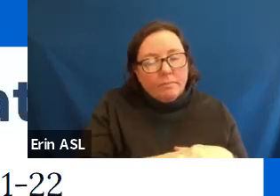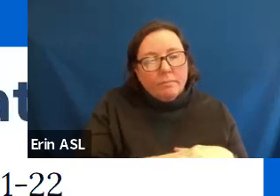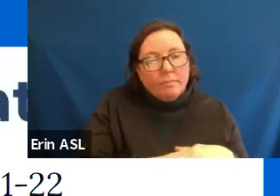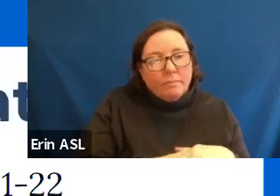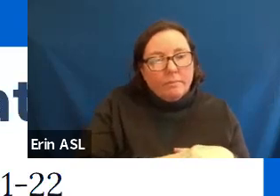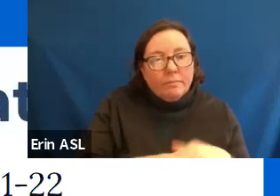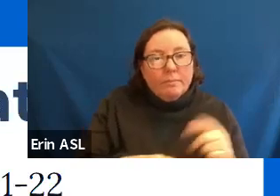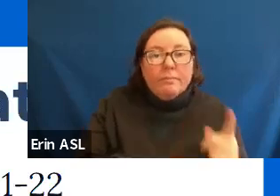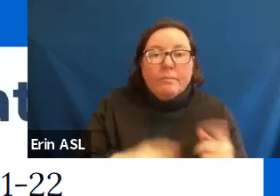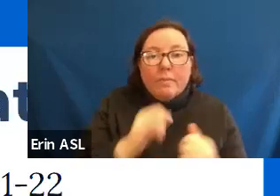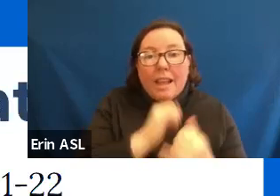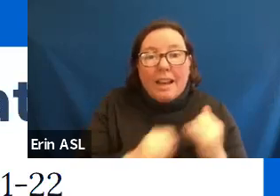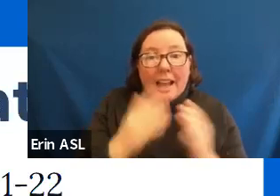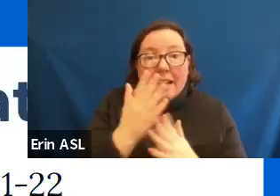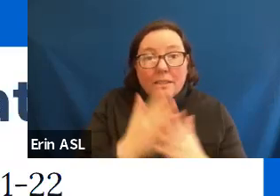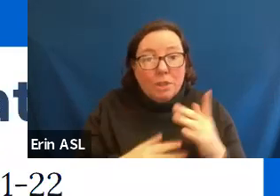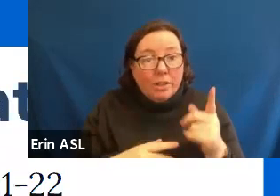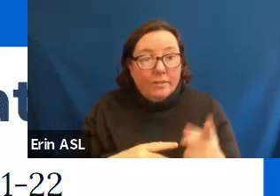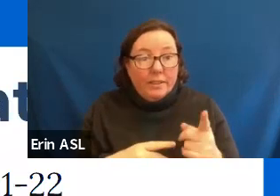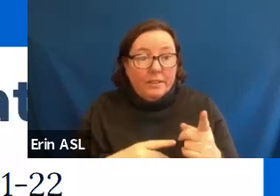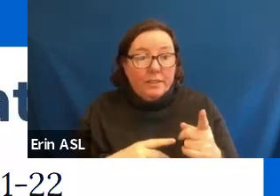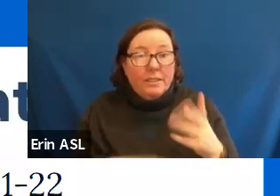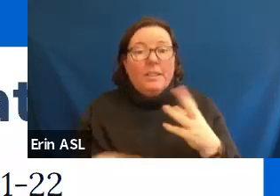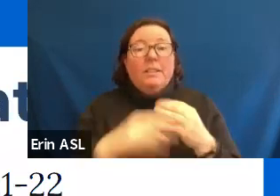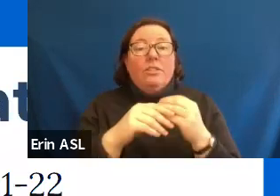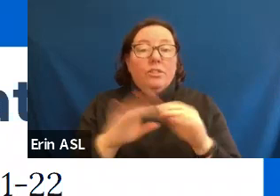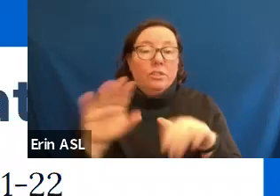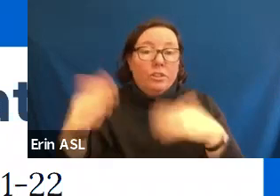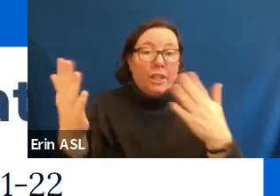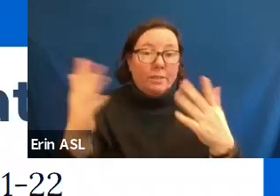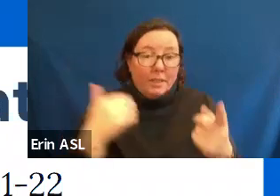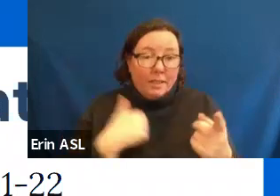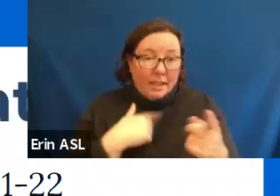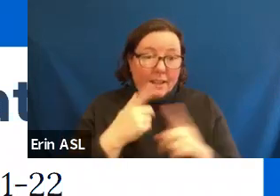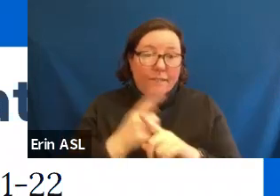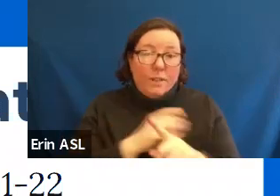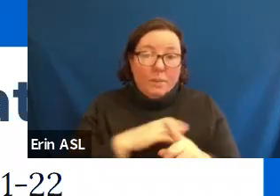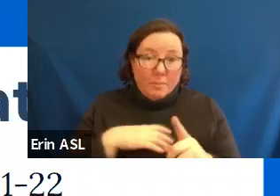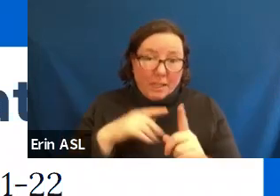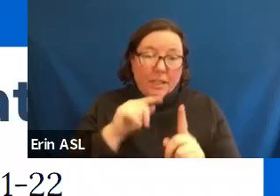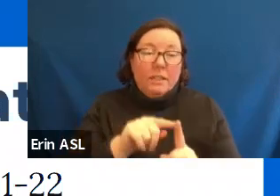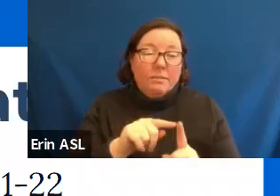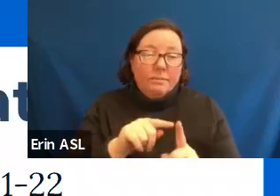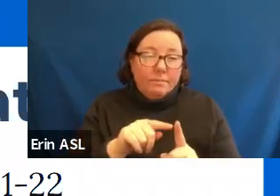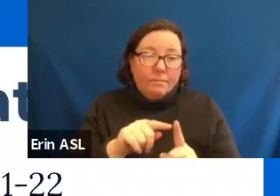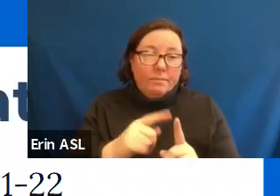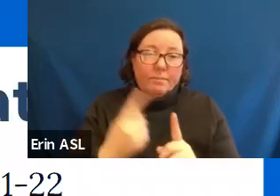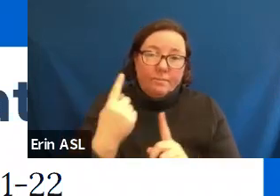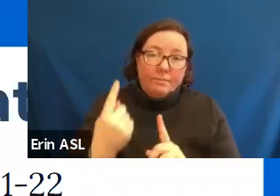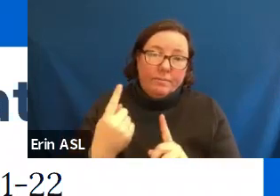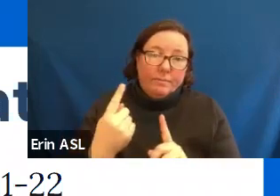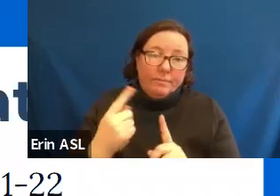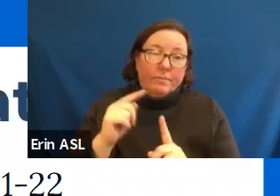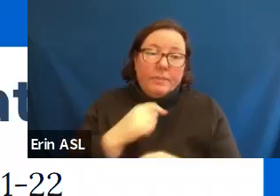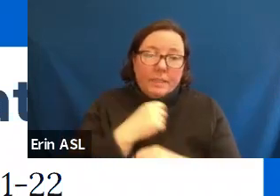So the last piece is just there were some additional recommendations that the committee made. One was to